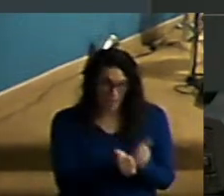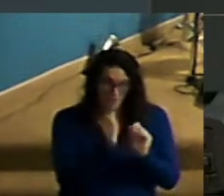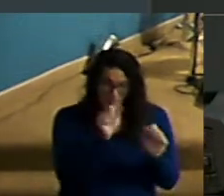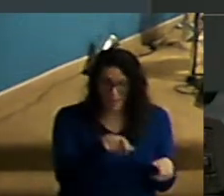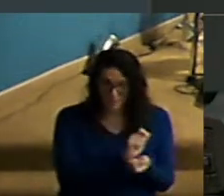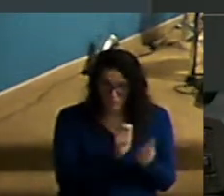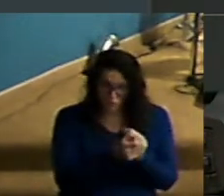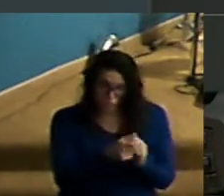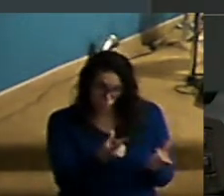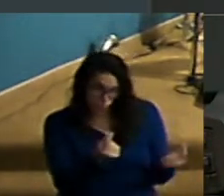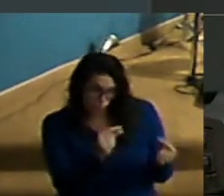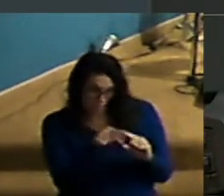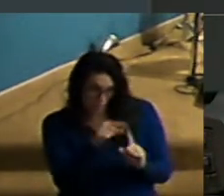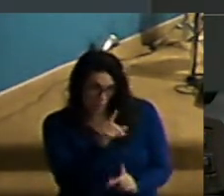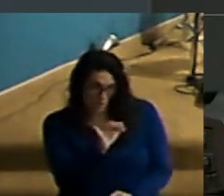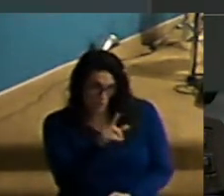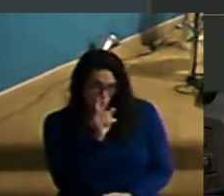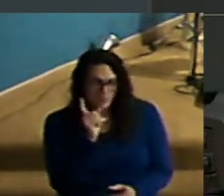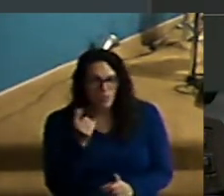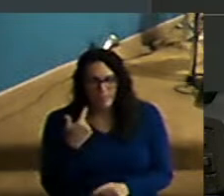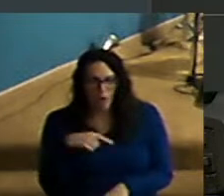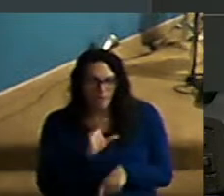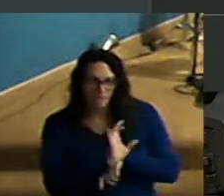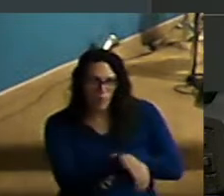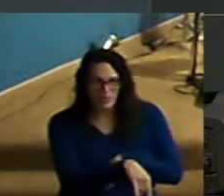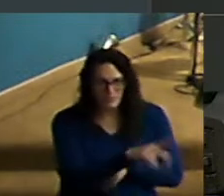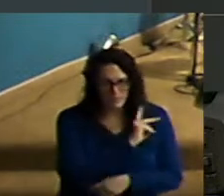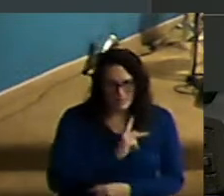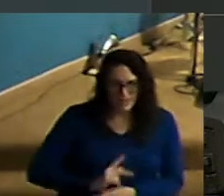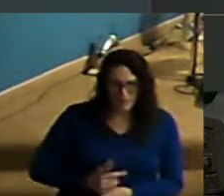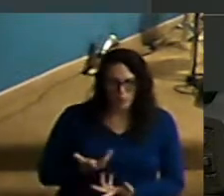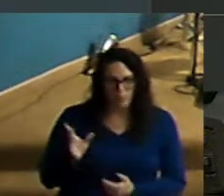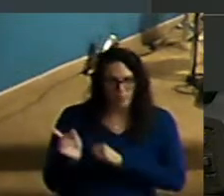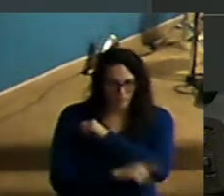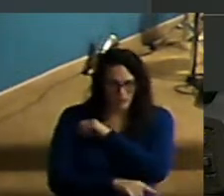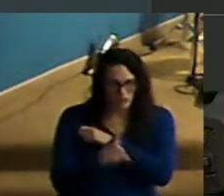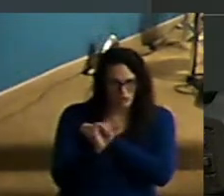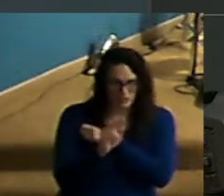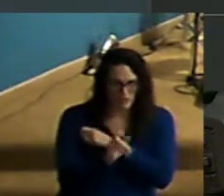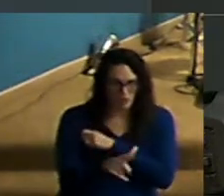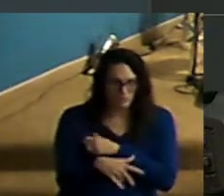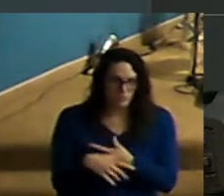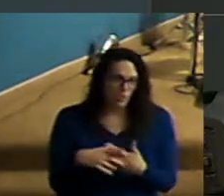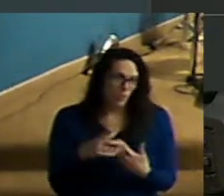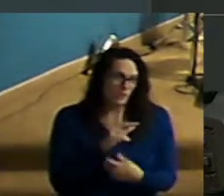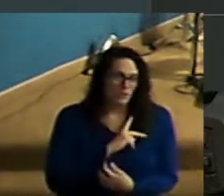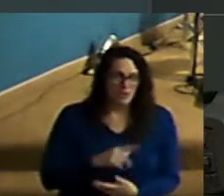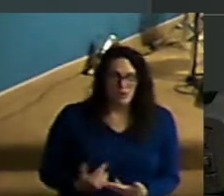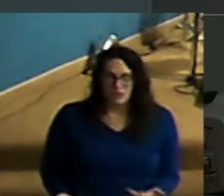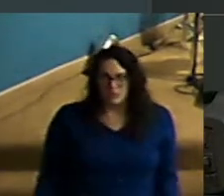going to do about Daniel? They're forcing his hand. So the king gave the order.